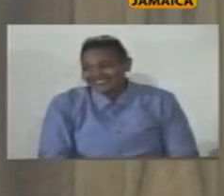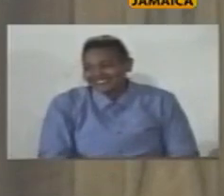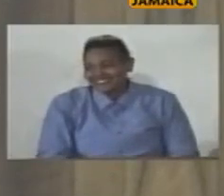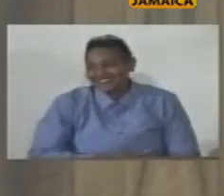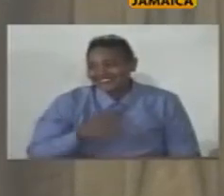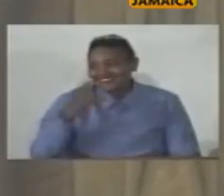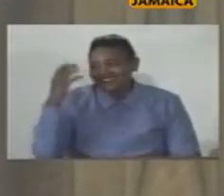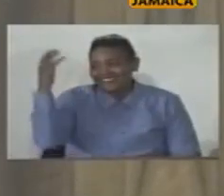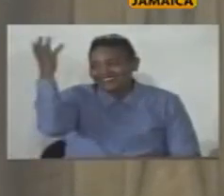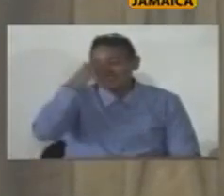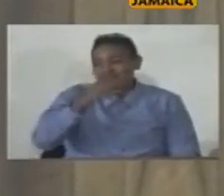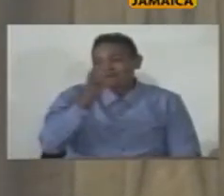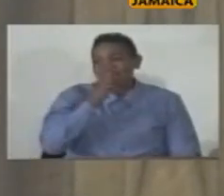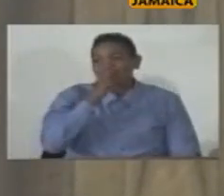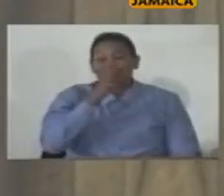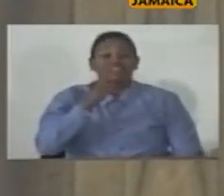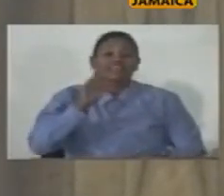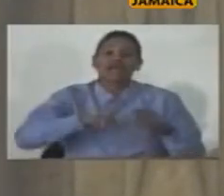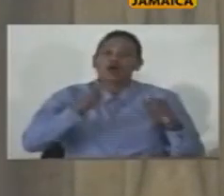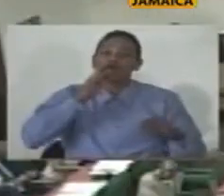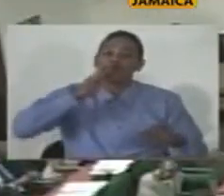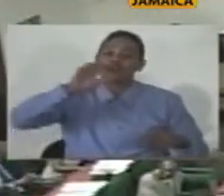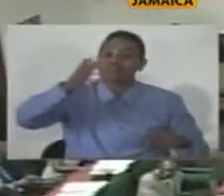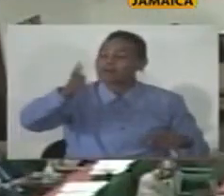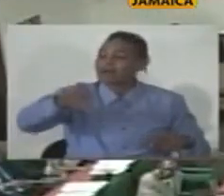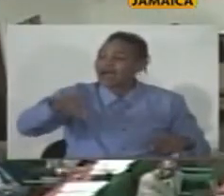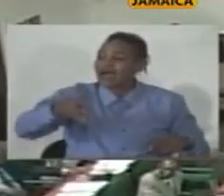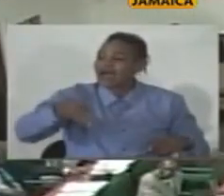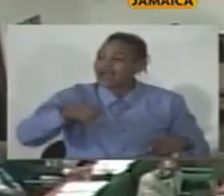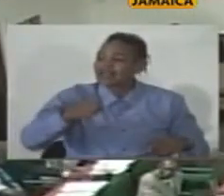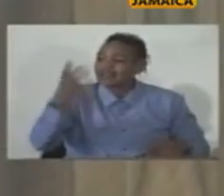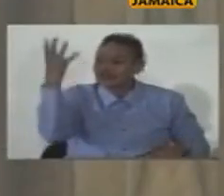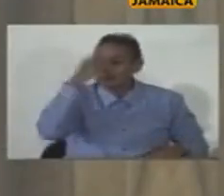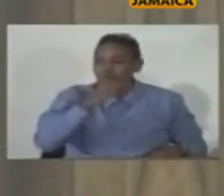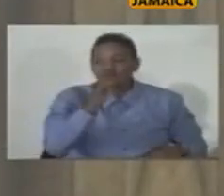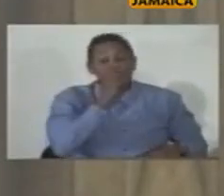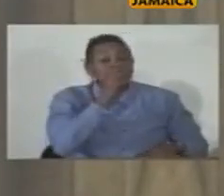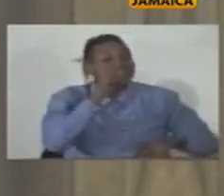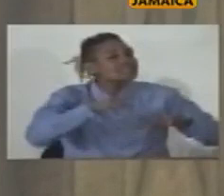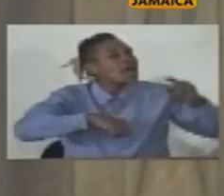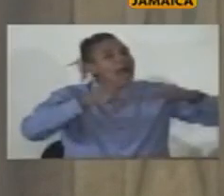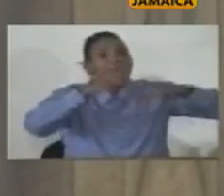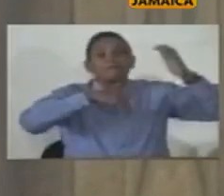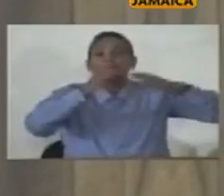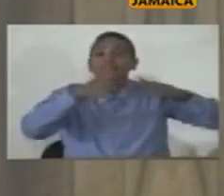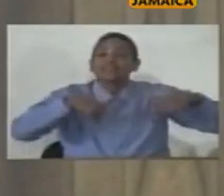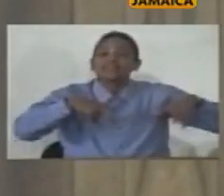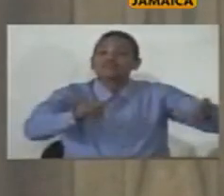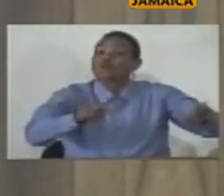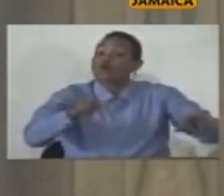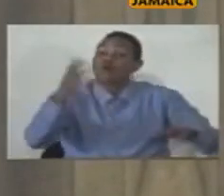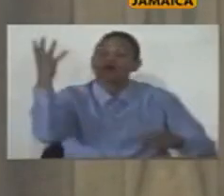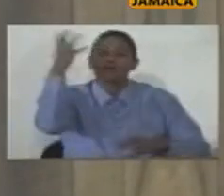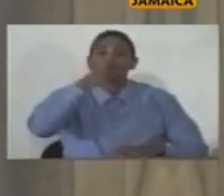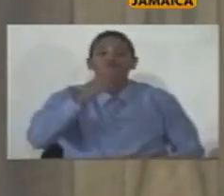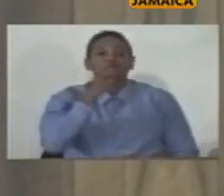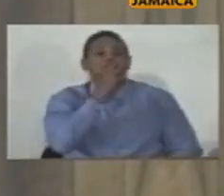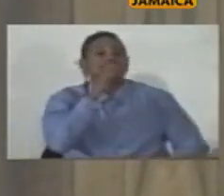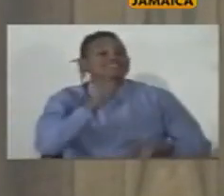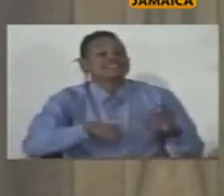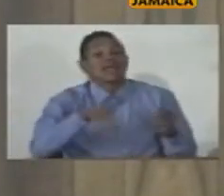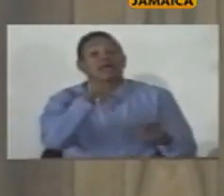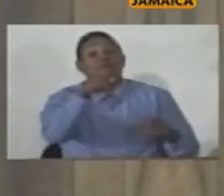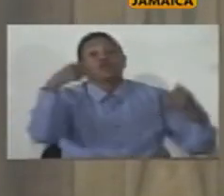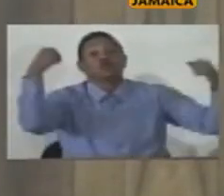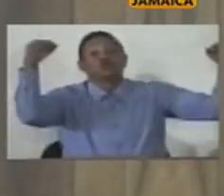can't put water in a pipe. Beautiful speaking can't build road. Beautiful speaking can't pay your supermarket